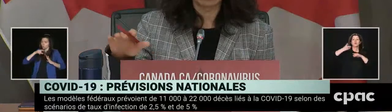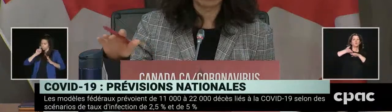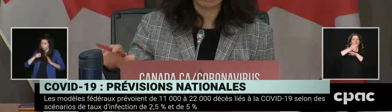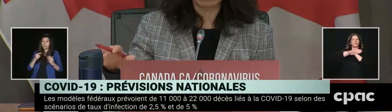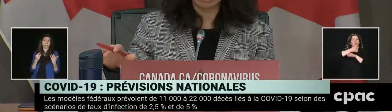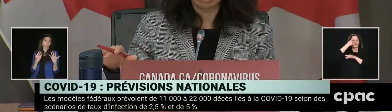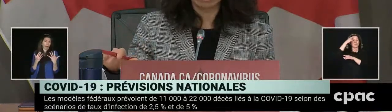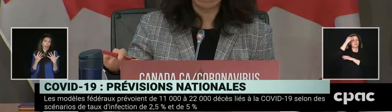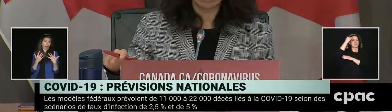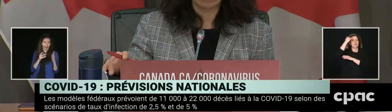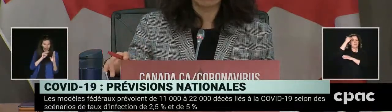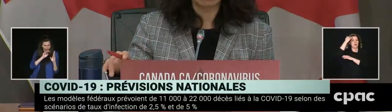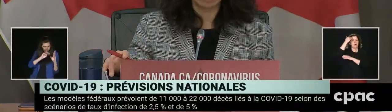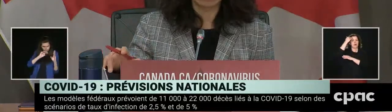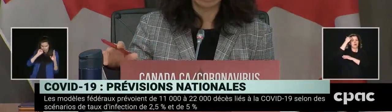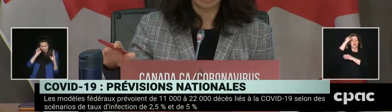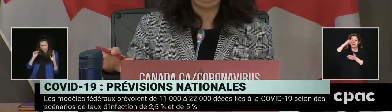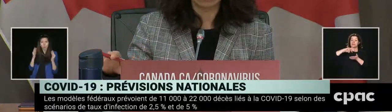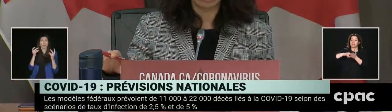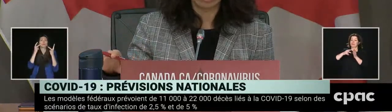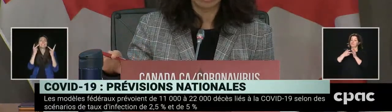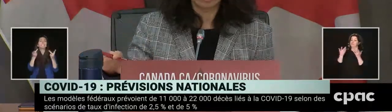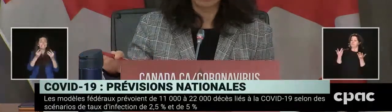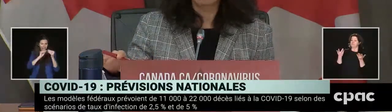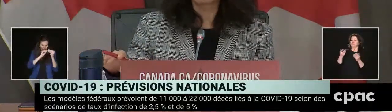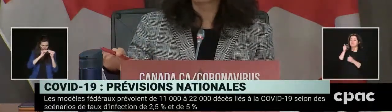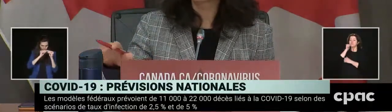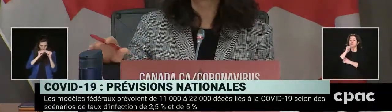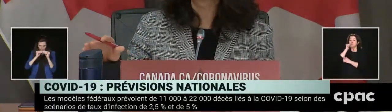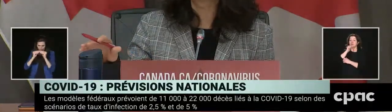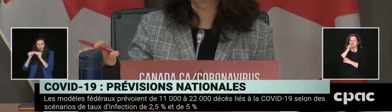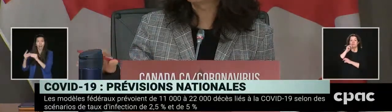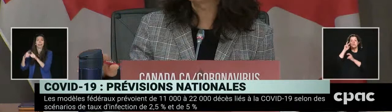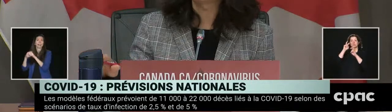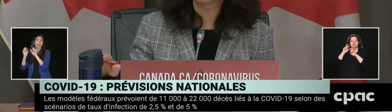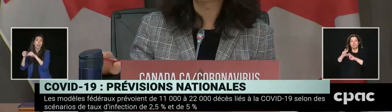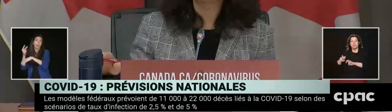at where the trajectories are going in different parts of the country. We will